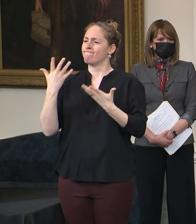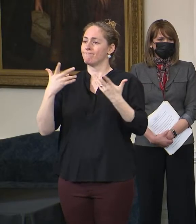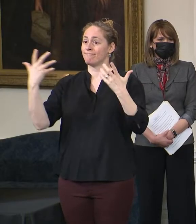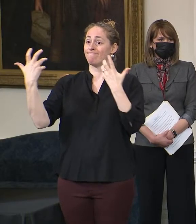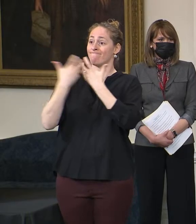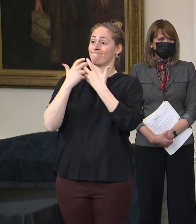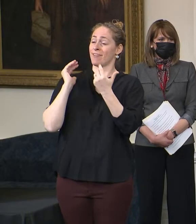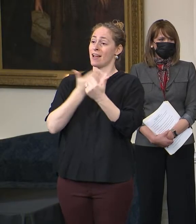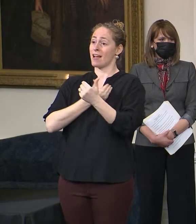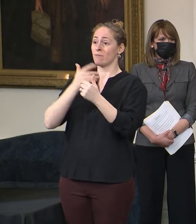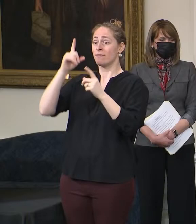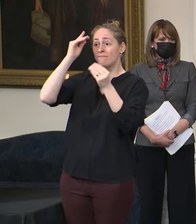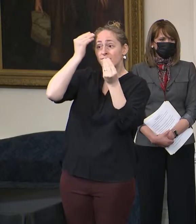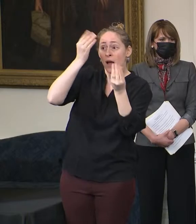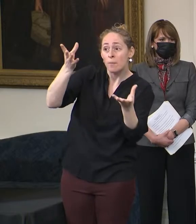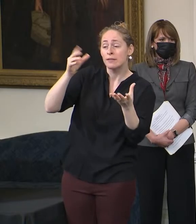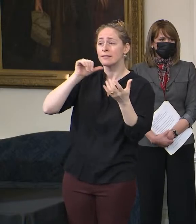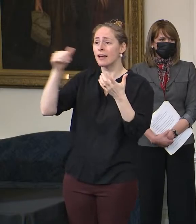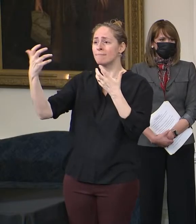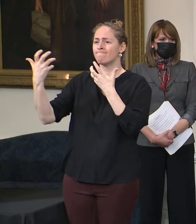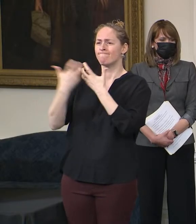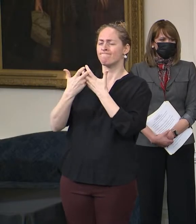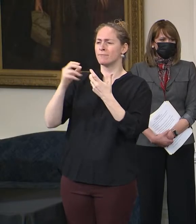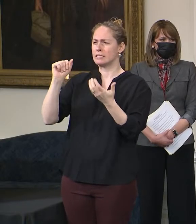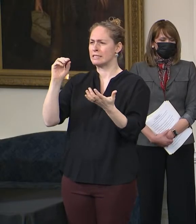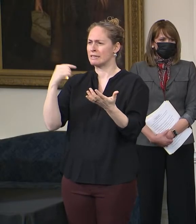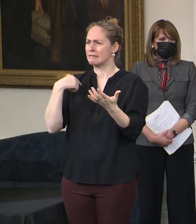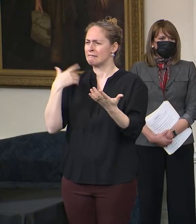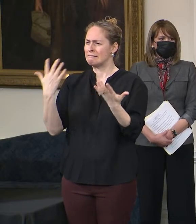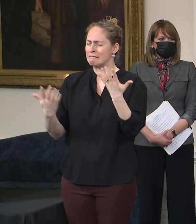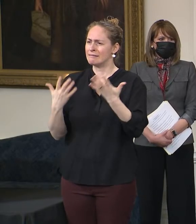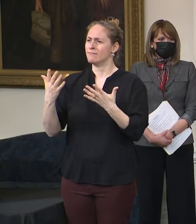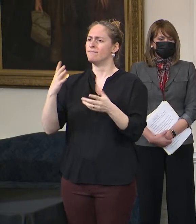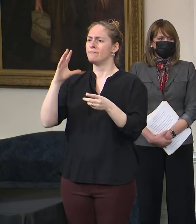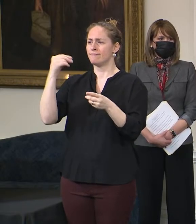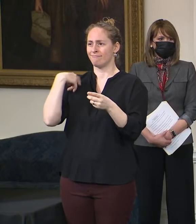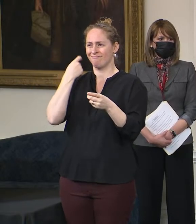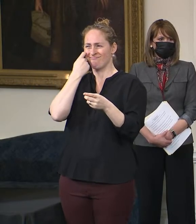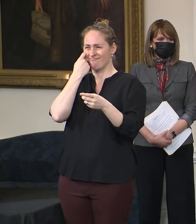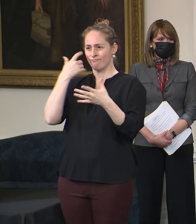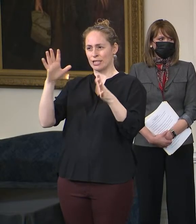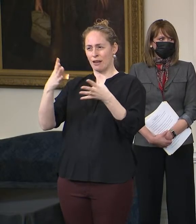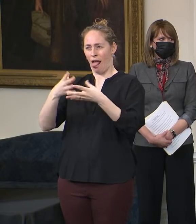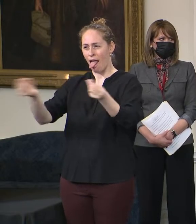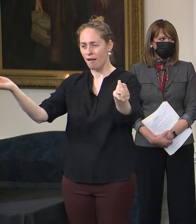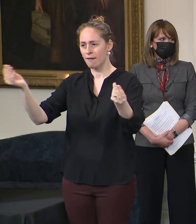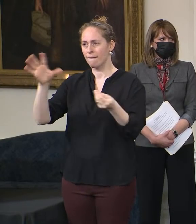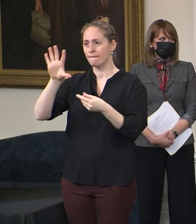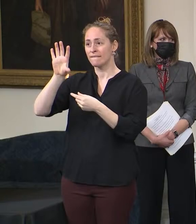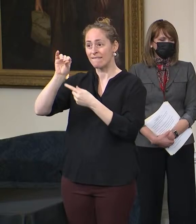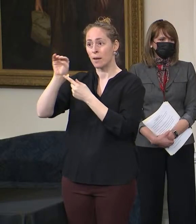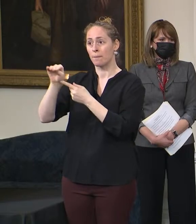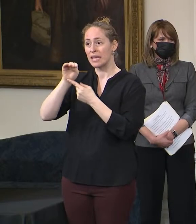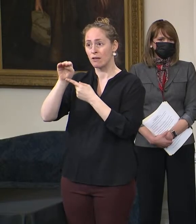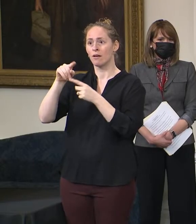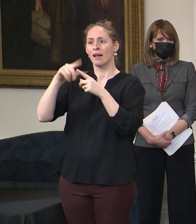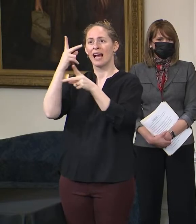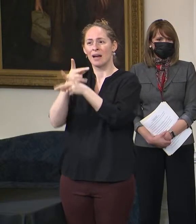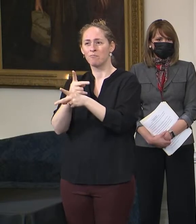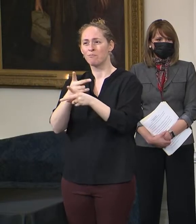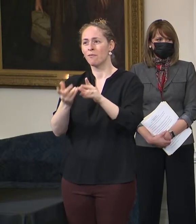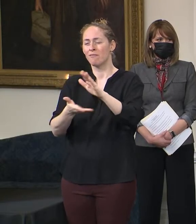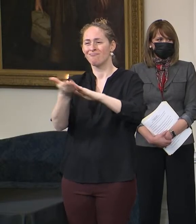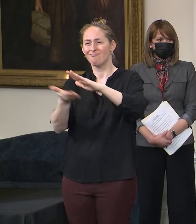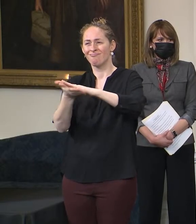anywhere. And we just invested $50 million that we gave to the counties to help keep restaurants afloat and keep